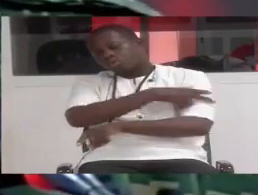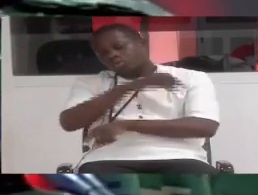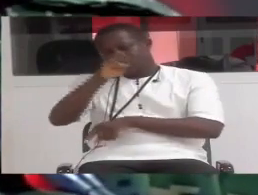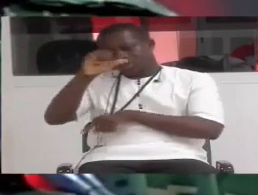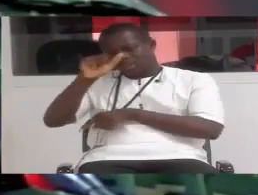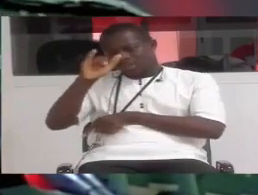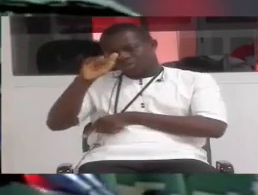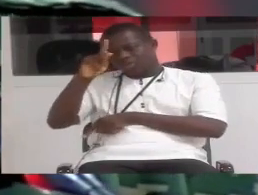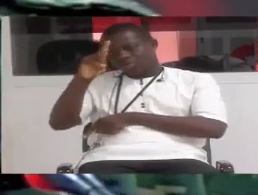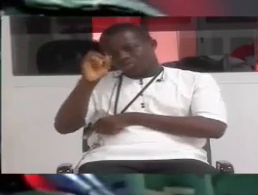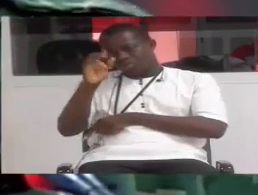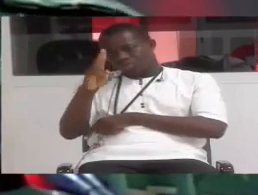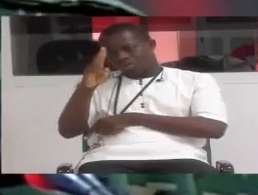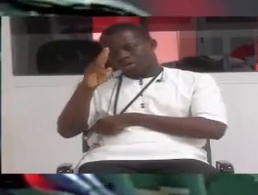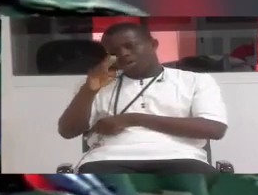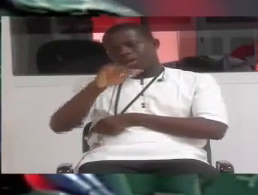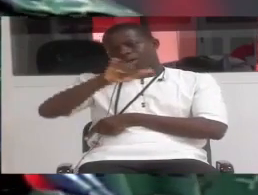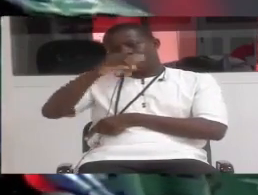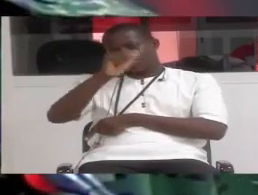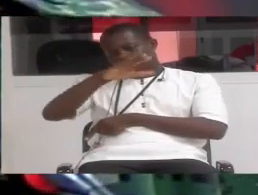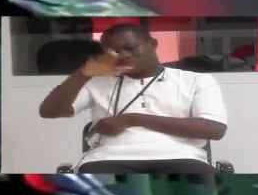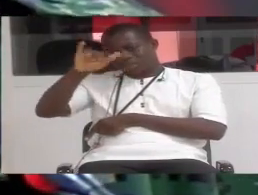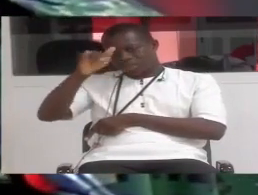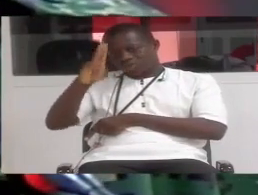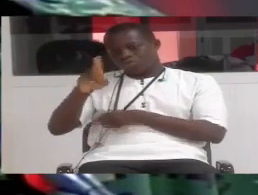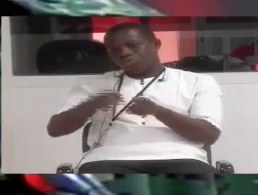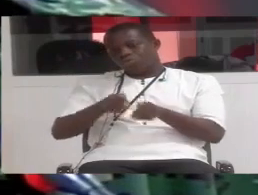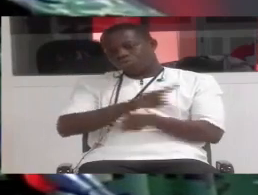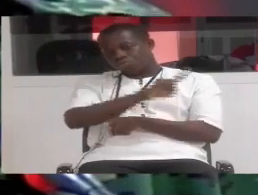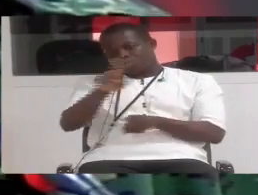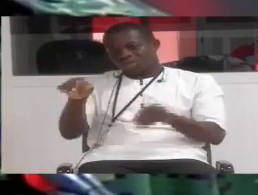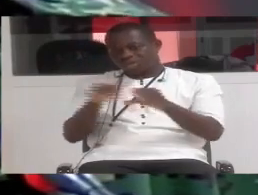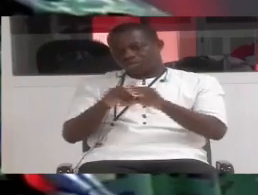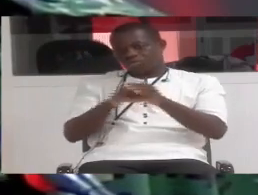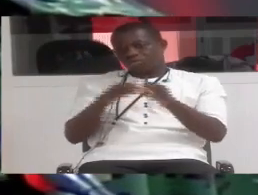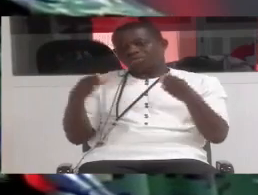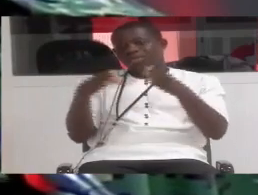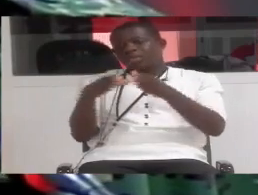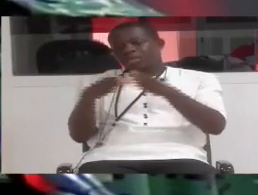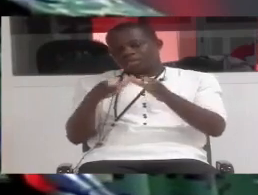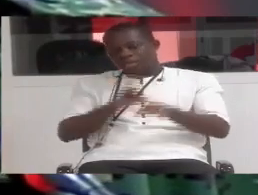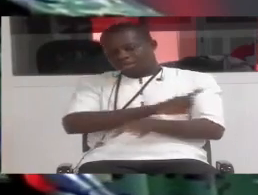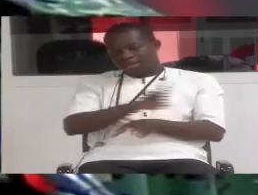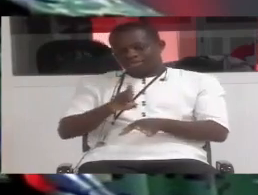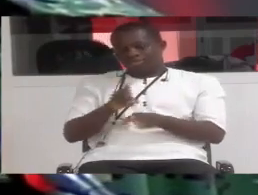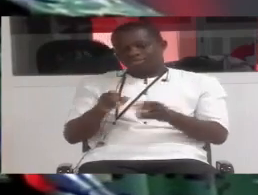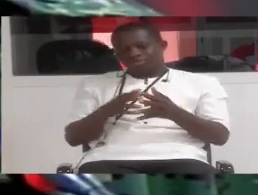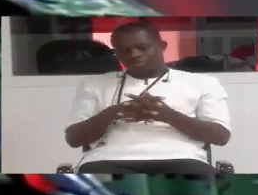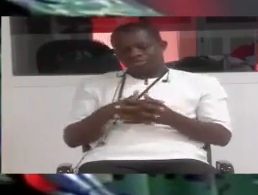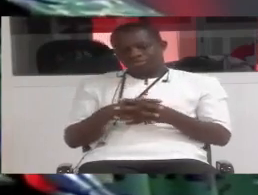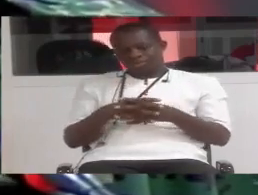Couple Sekouba Jaju ñun ñi ño nekkon ci moto ñoleen ño duggal ak ñom ci moto we were the ones that got into the vehicles with these two gentlemen how